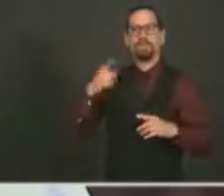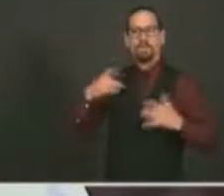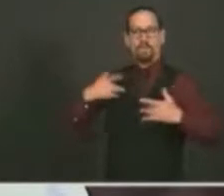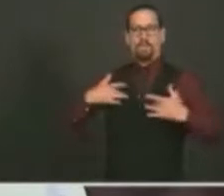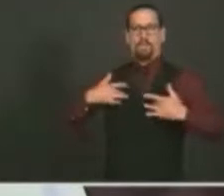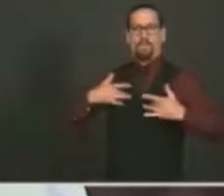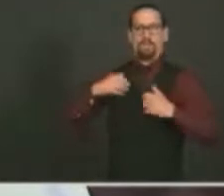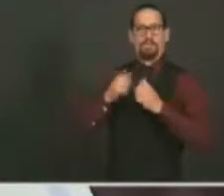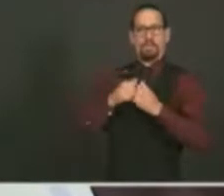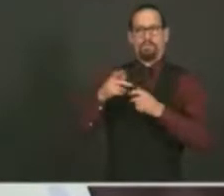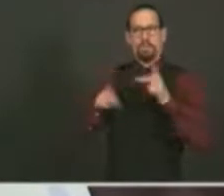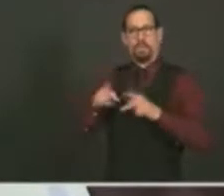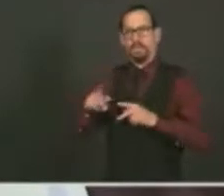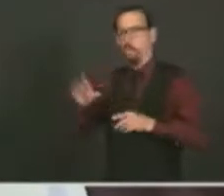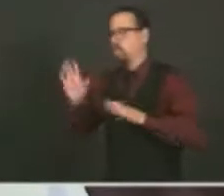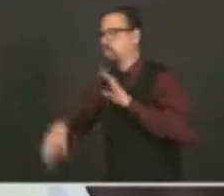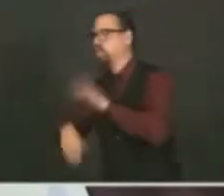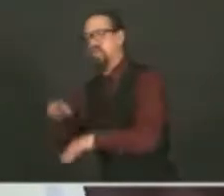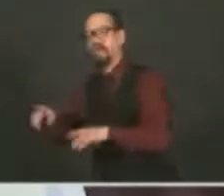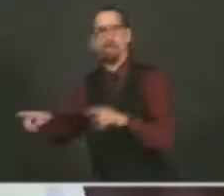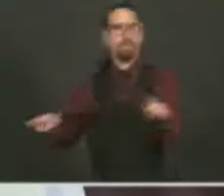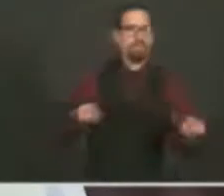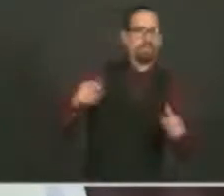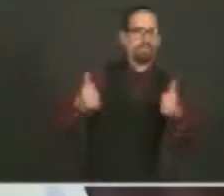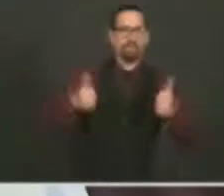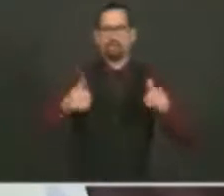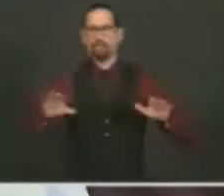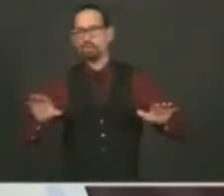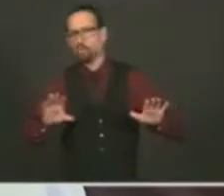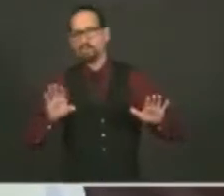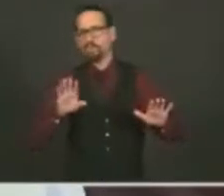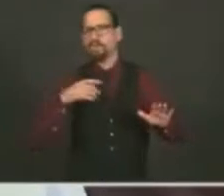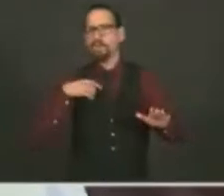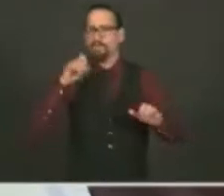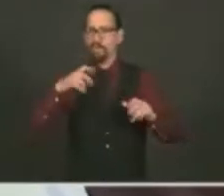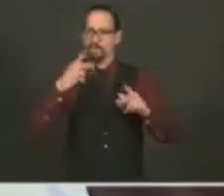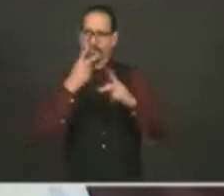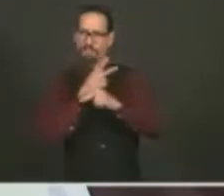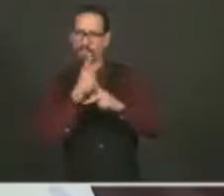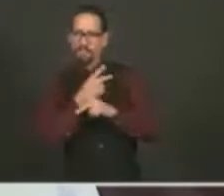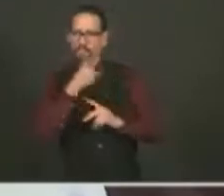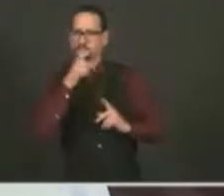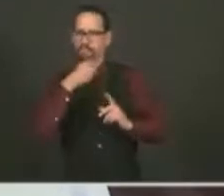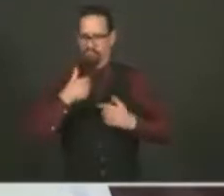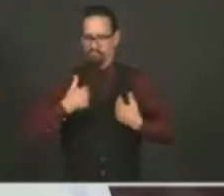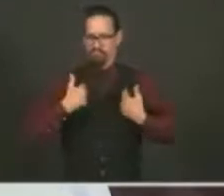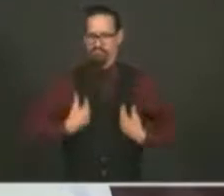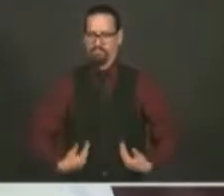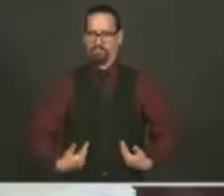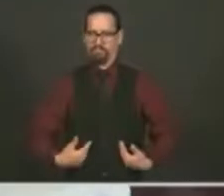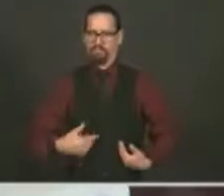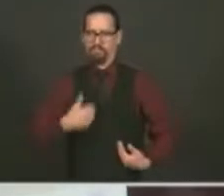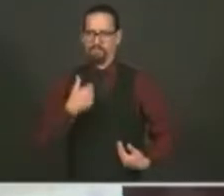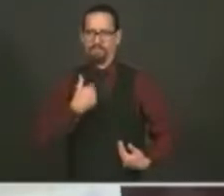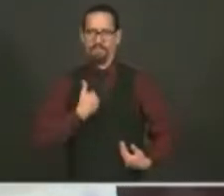You want the worried well. Like in other words, people who on their own choose to go get